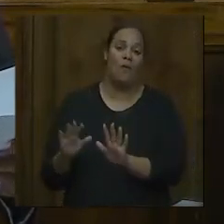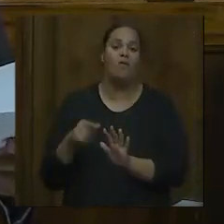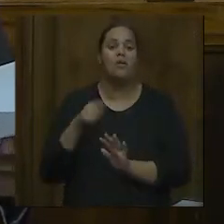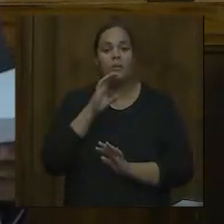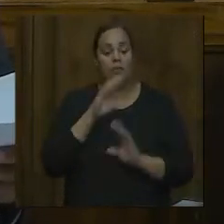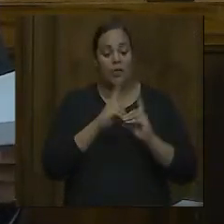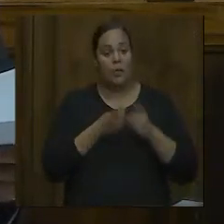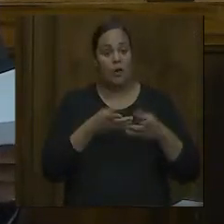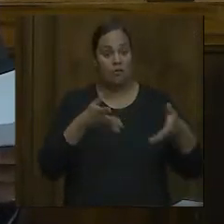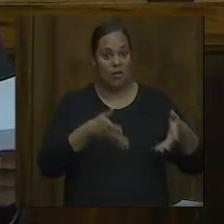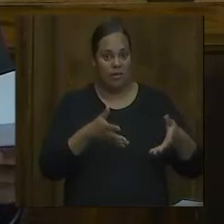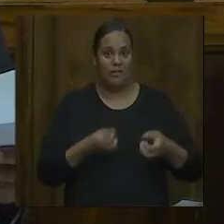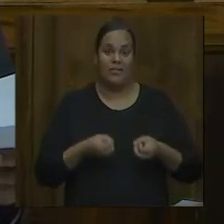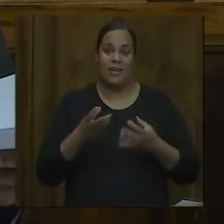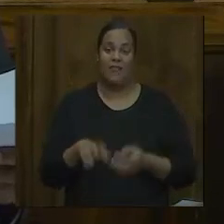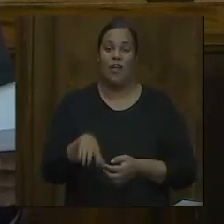this department provided